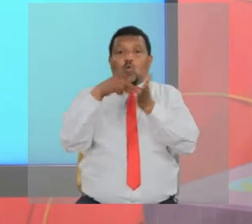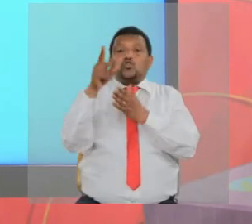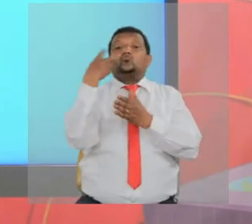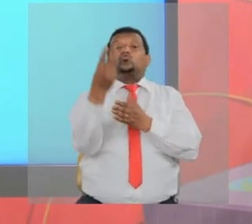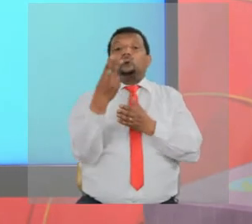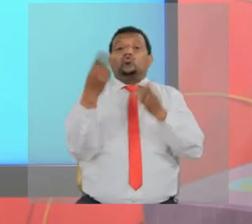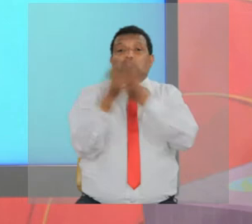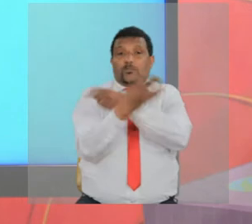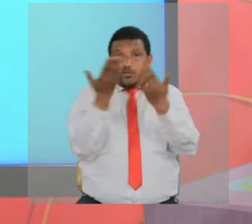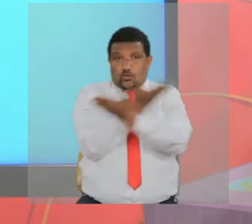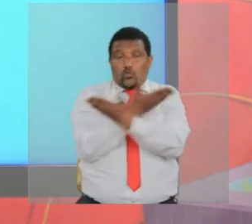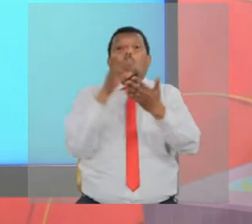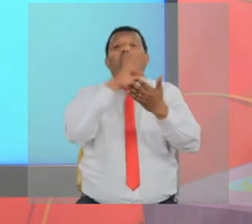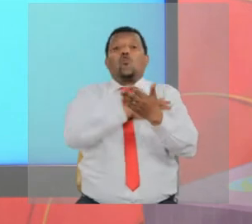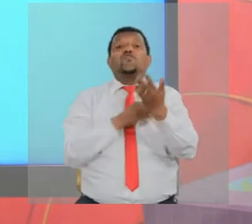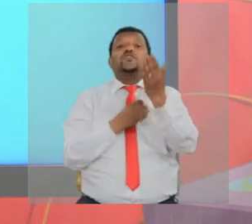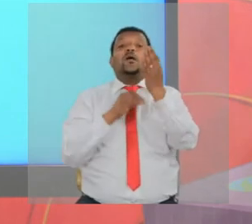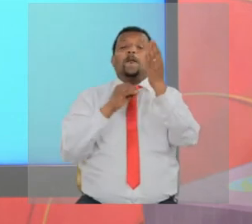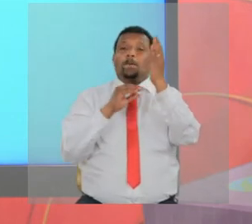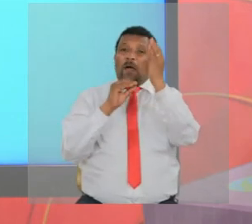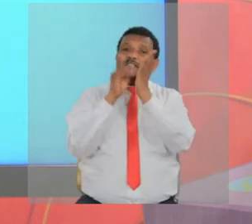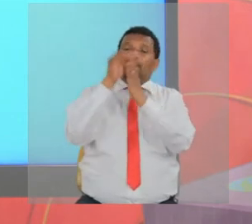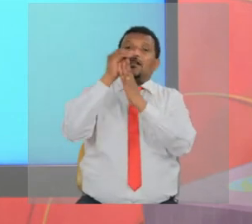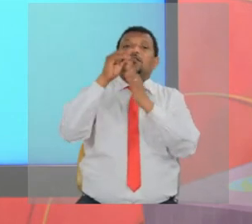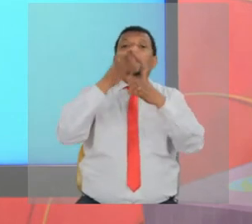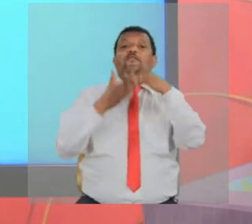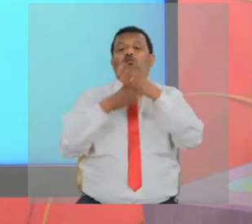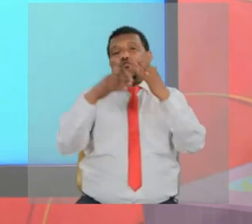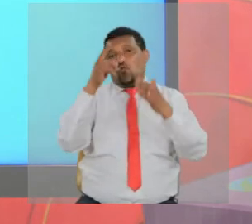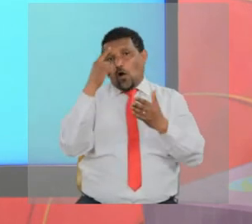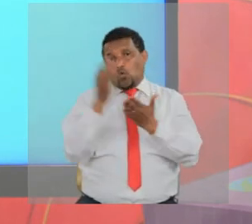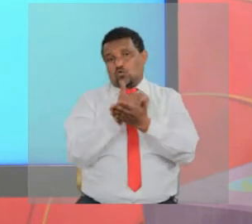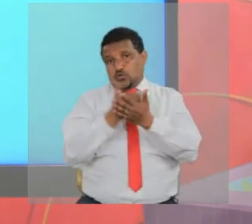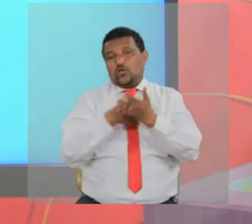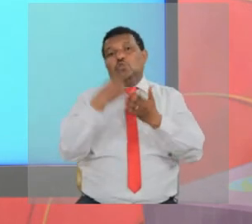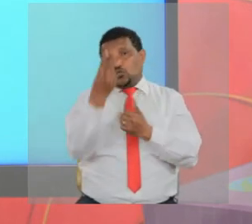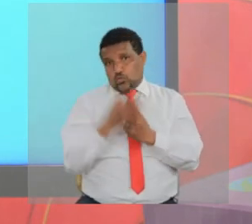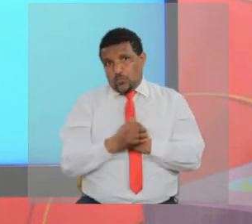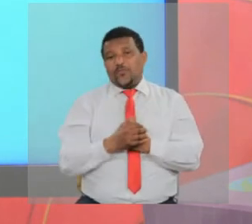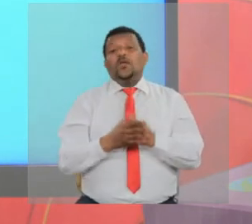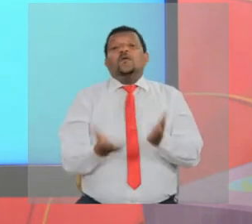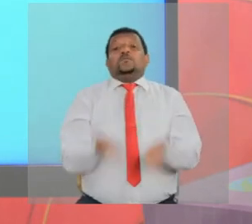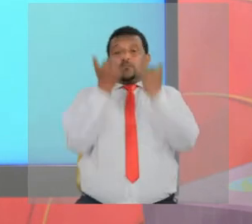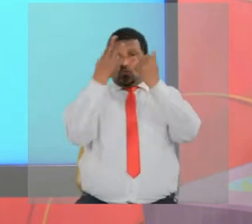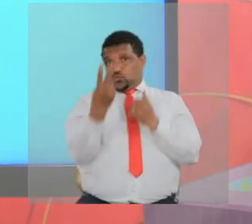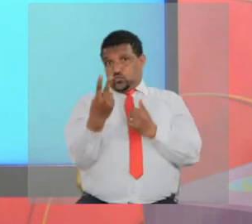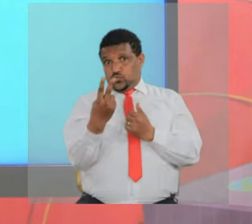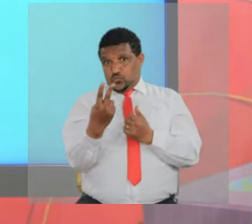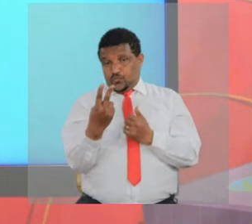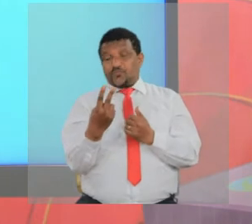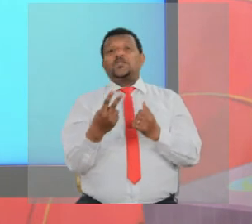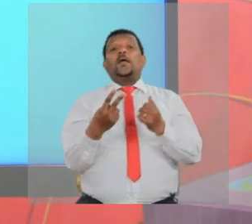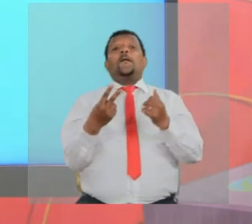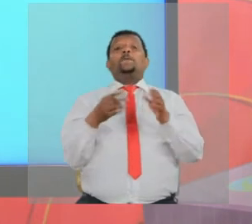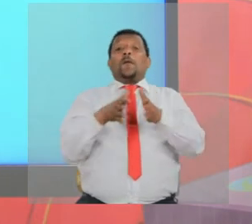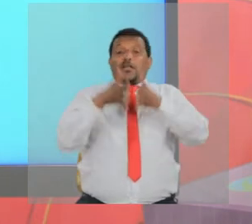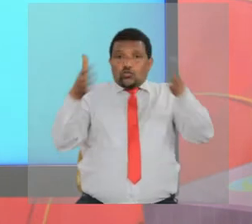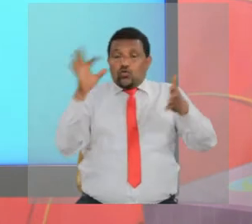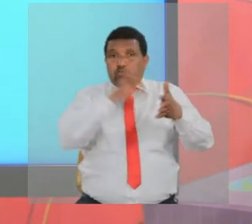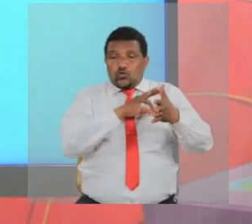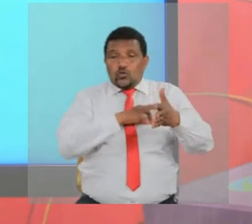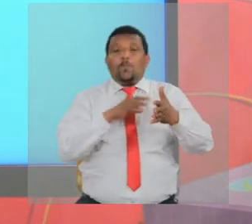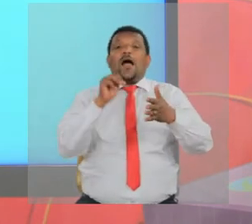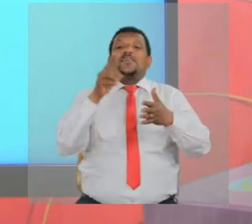when we substitute the profit maximizing level of output 2. Then finally we left with 2. So the magnitude of profit at the